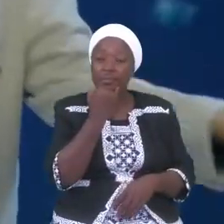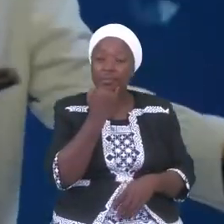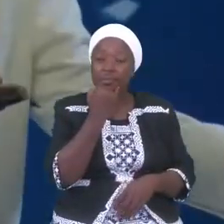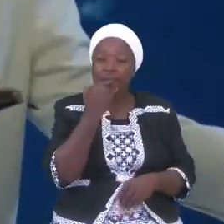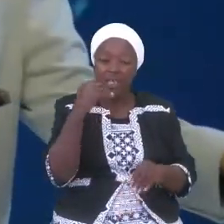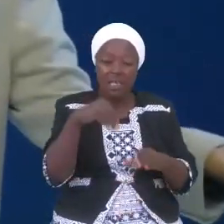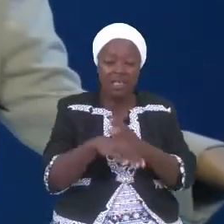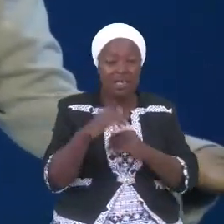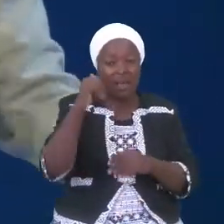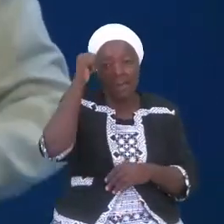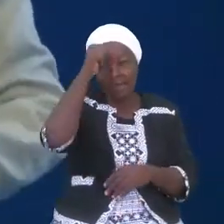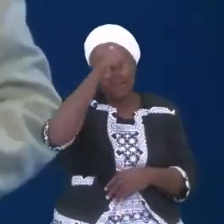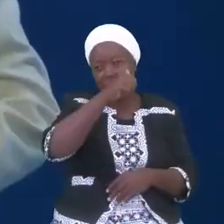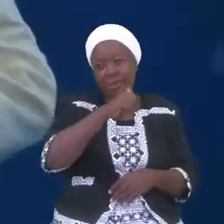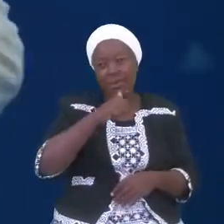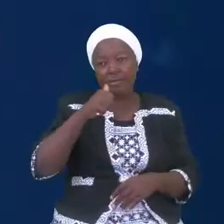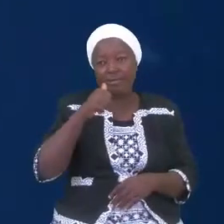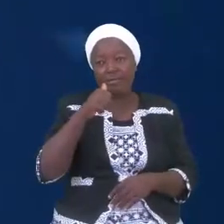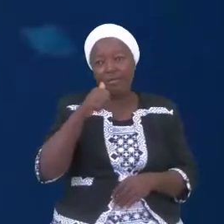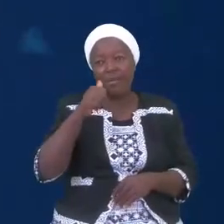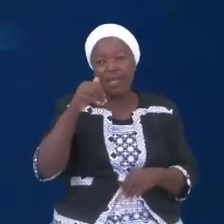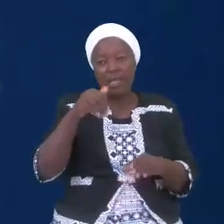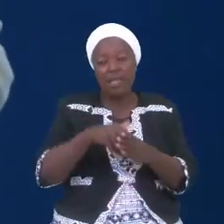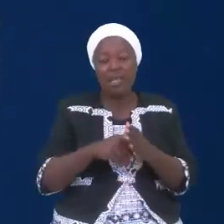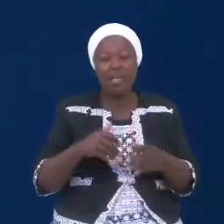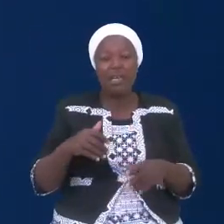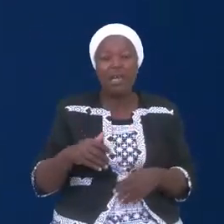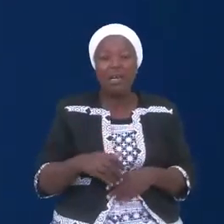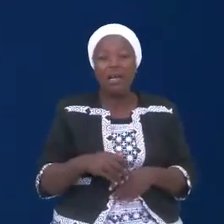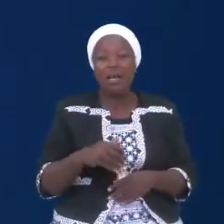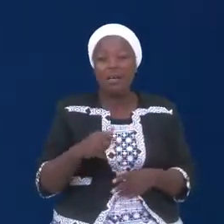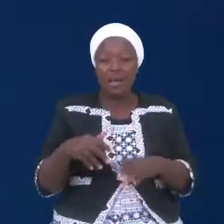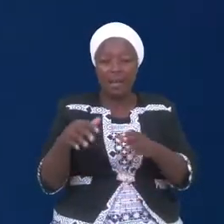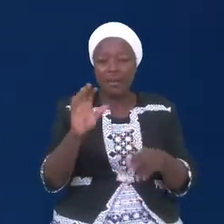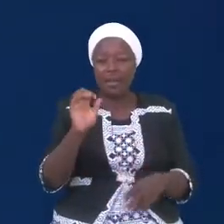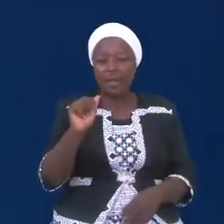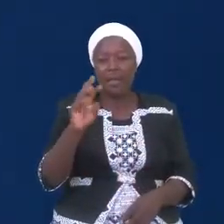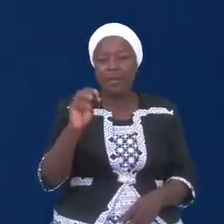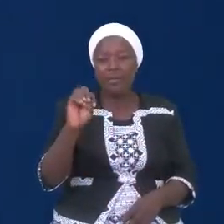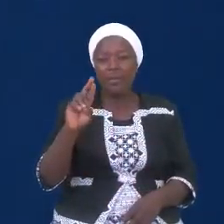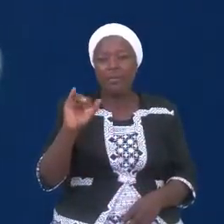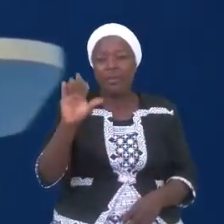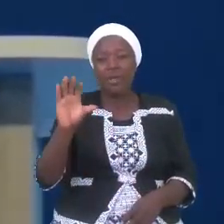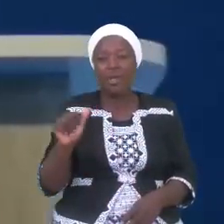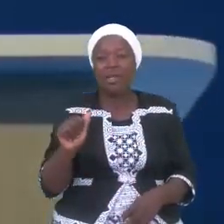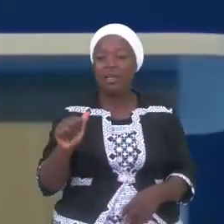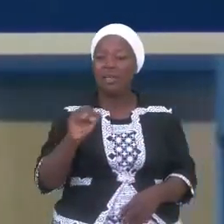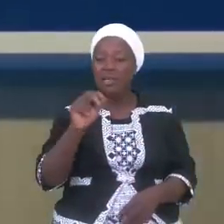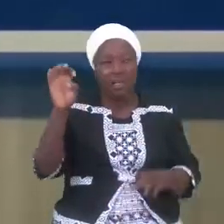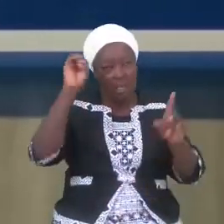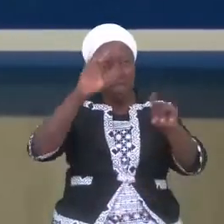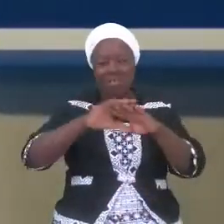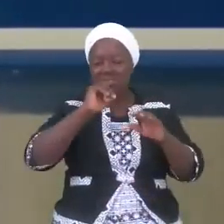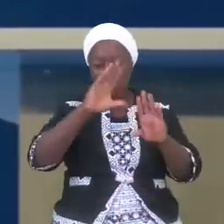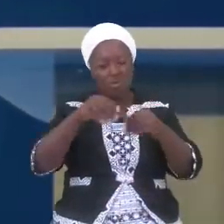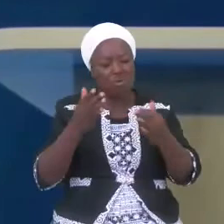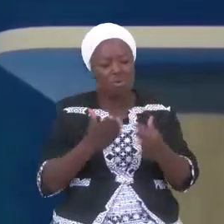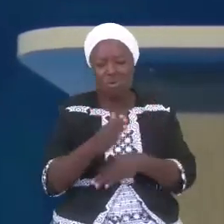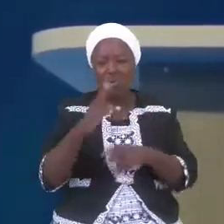in Africa, in America, it doesn't go through Moses